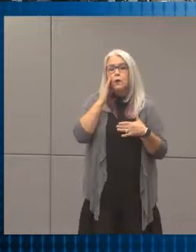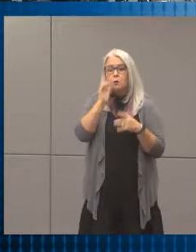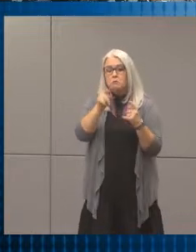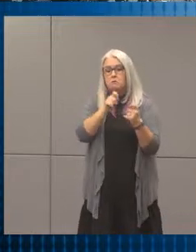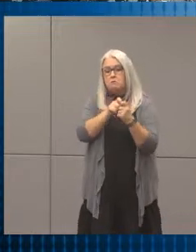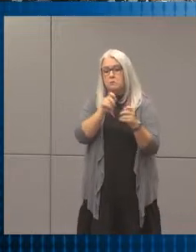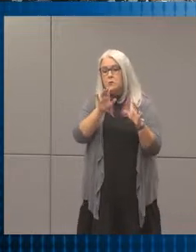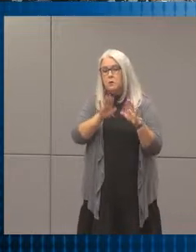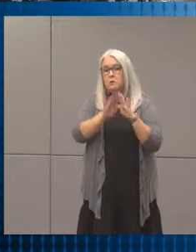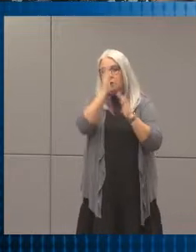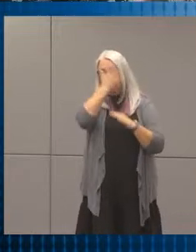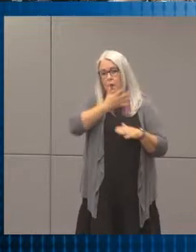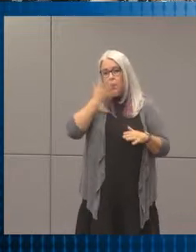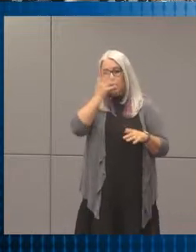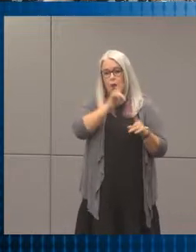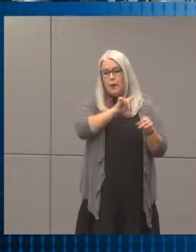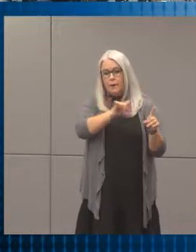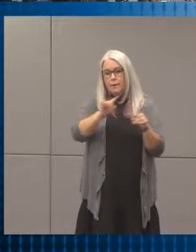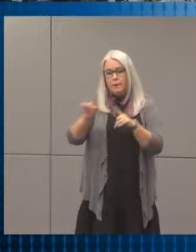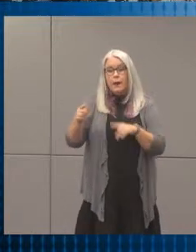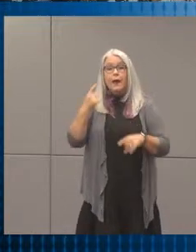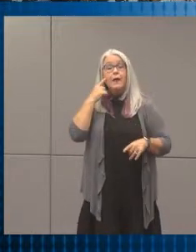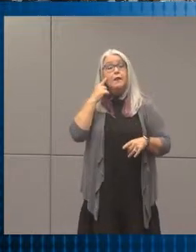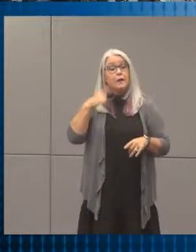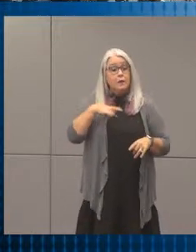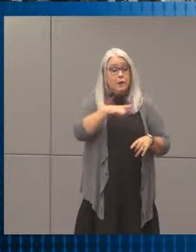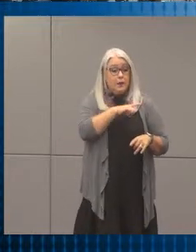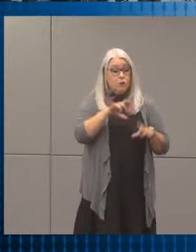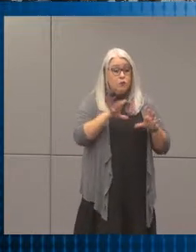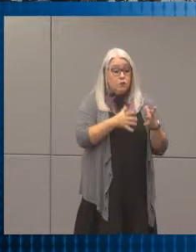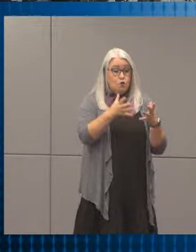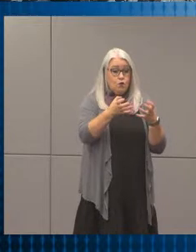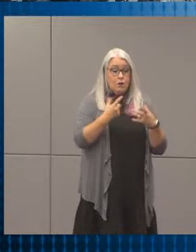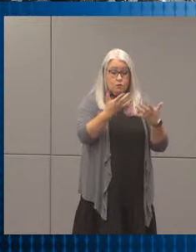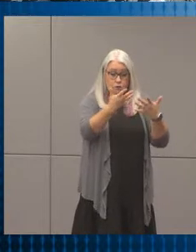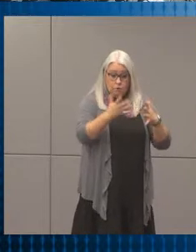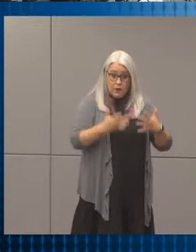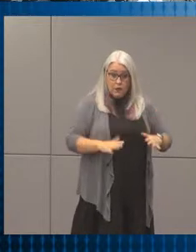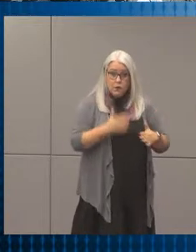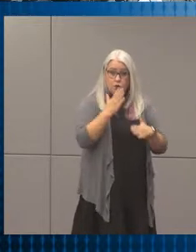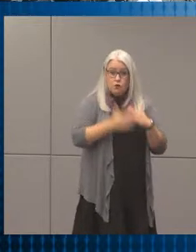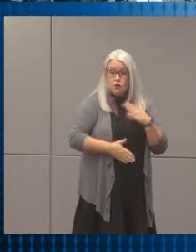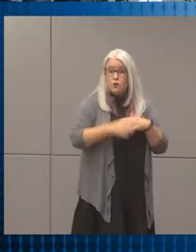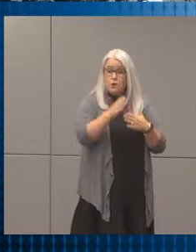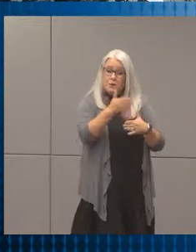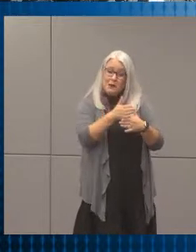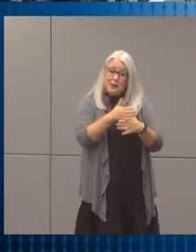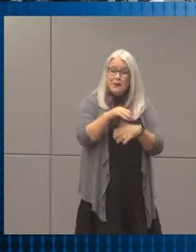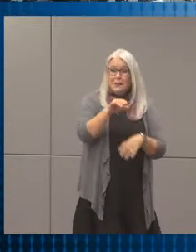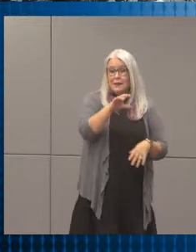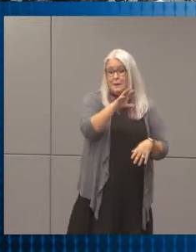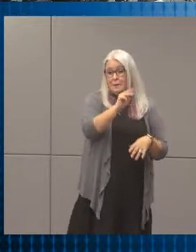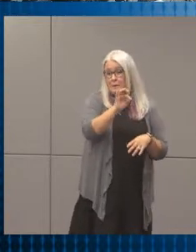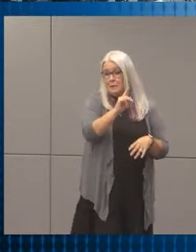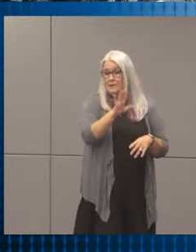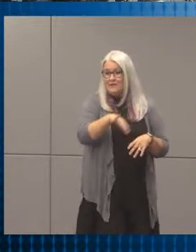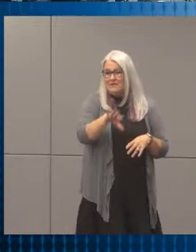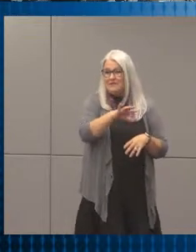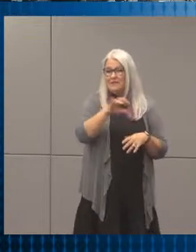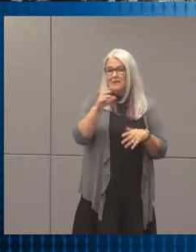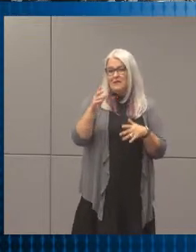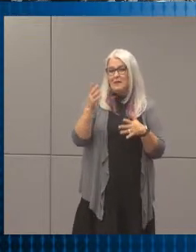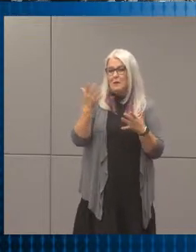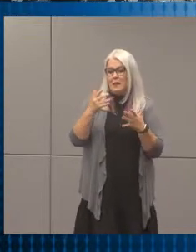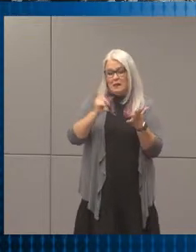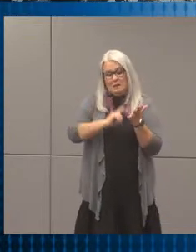We still believe that the legislature wants to complete the budget by mid to late June. And really they're on track to